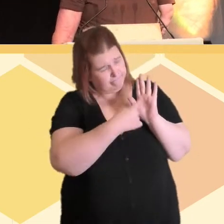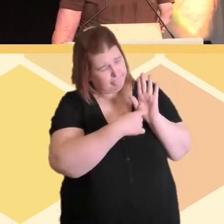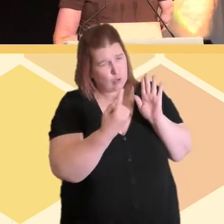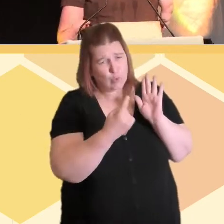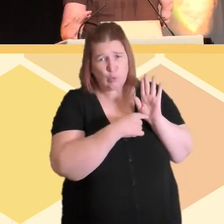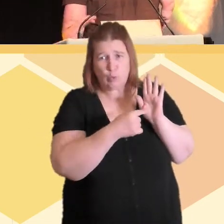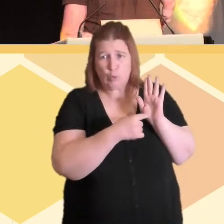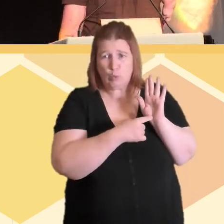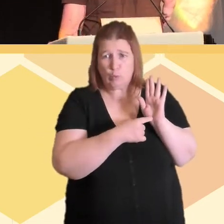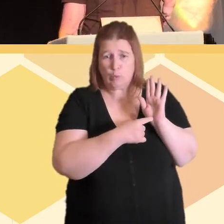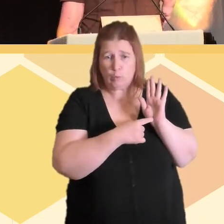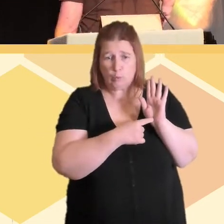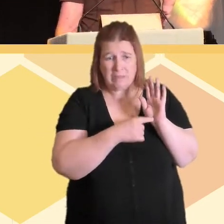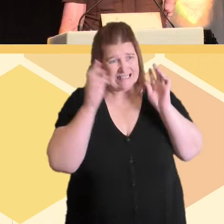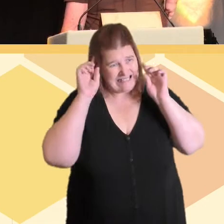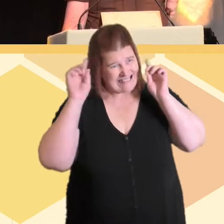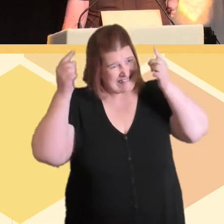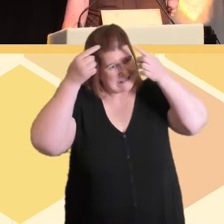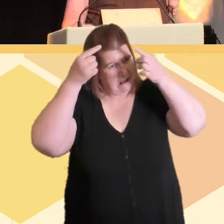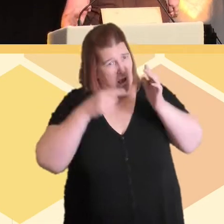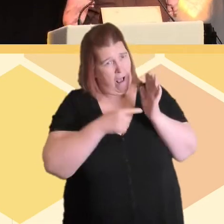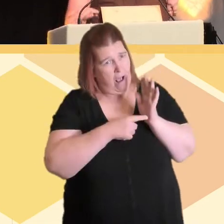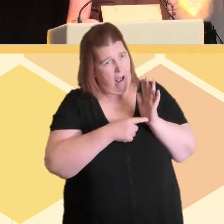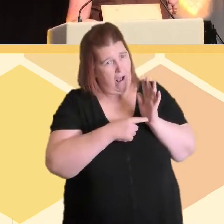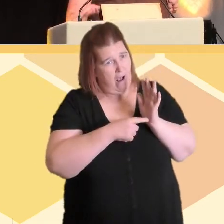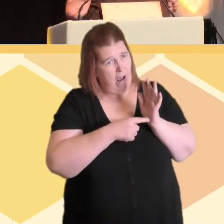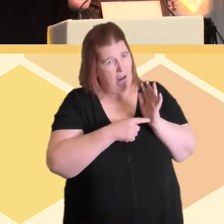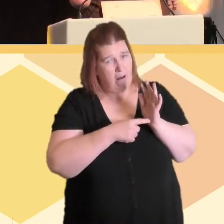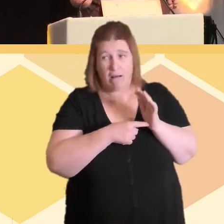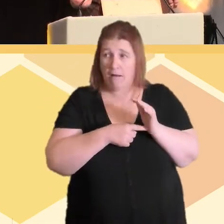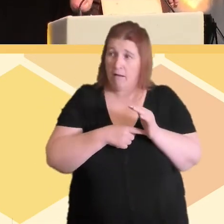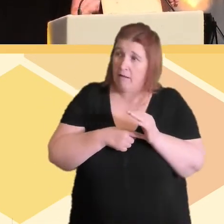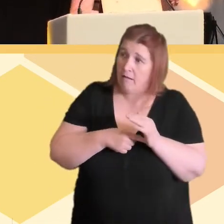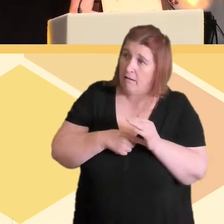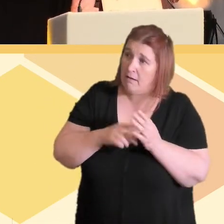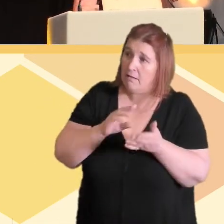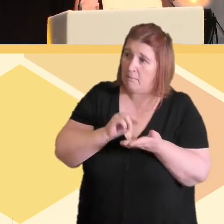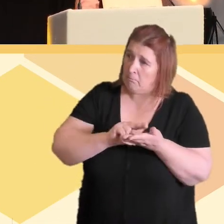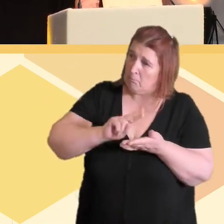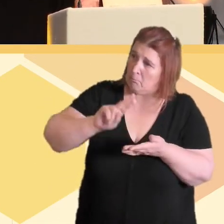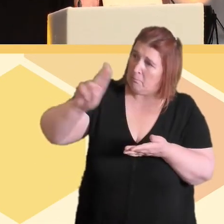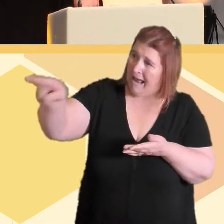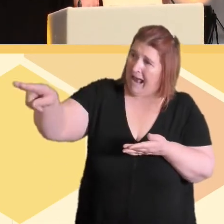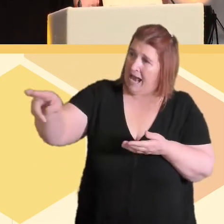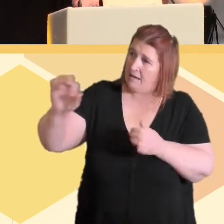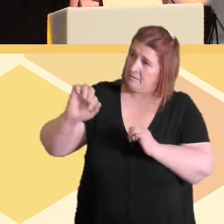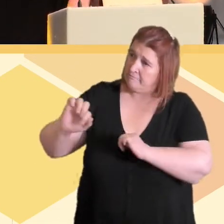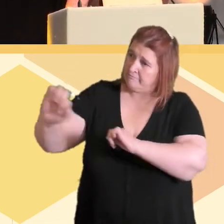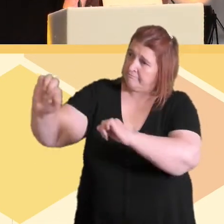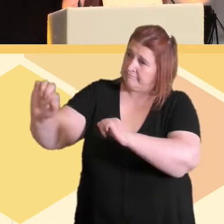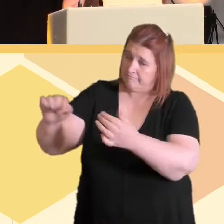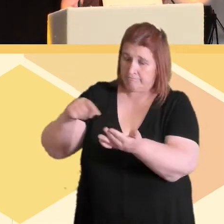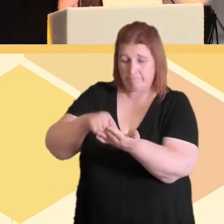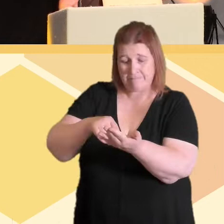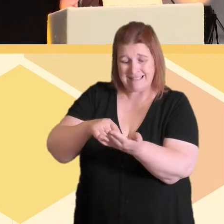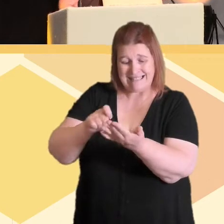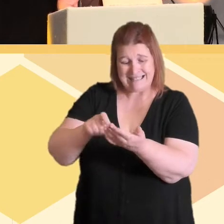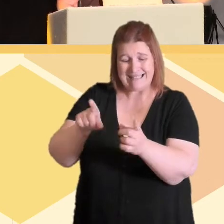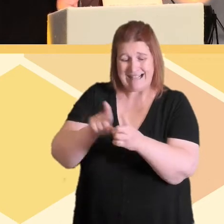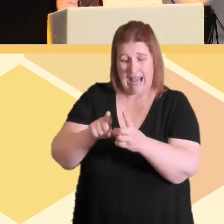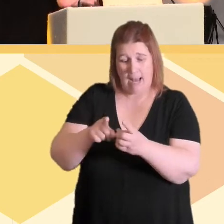inscription?" "Caesar's," they replied. He said to them, "So give back to Caesar what is Caesar's and to God's what is